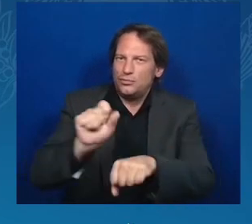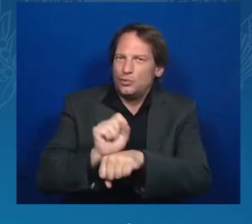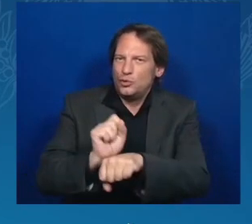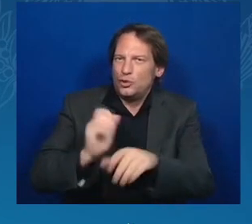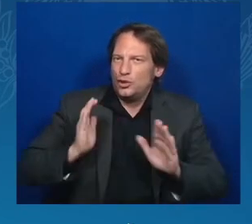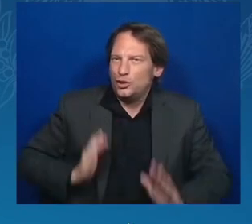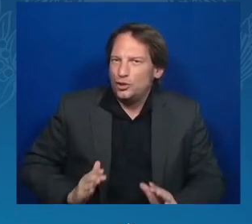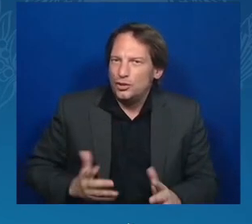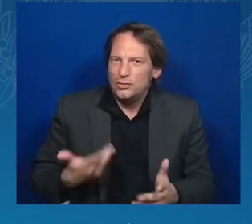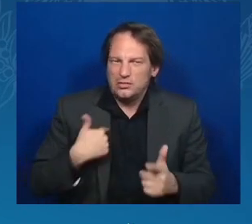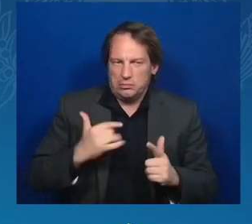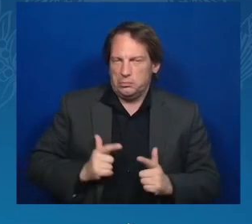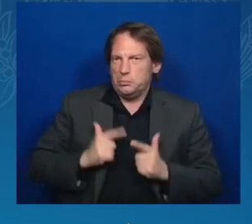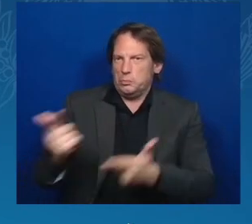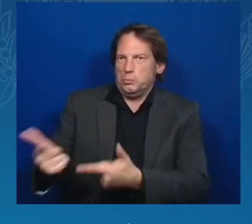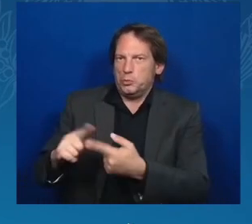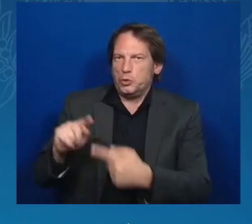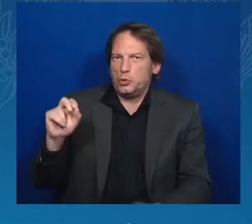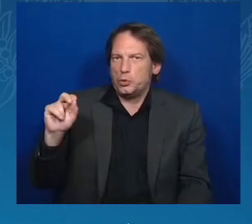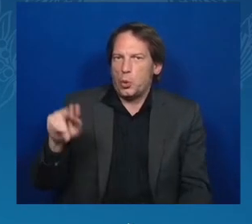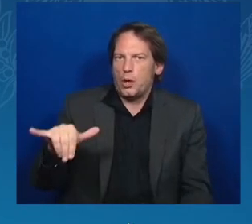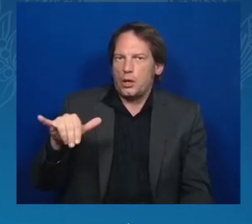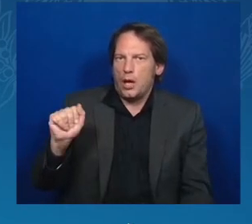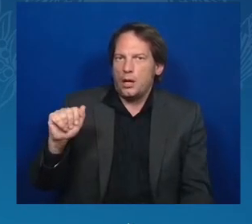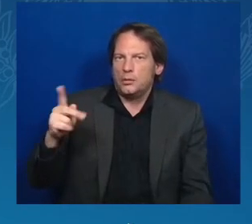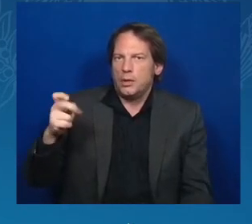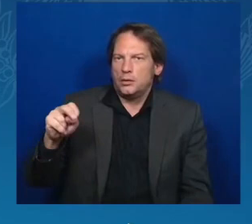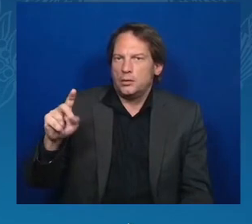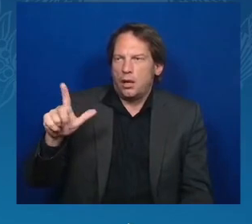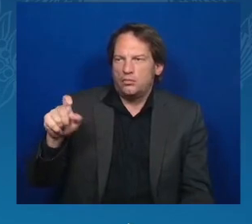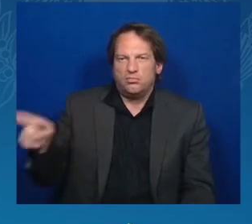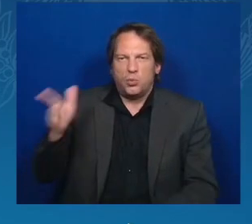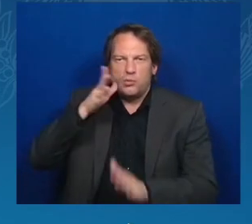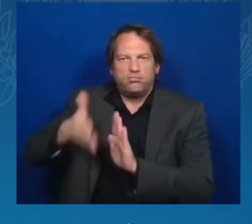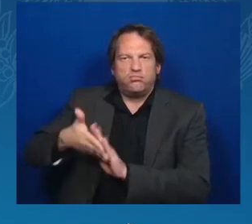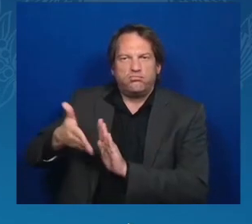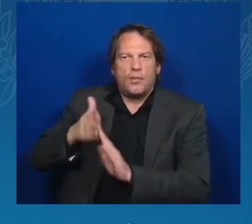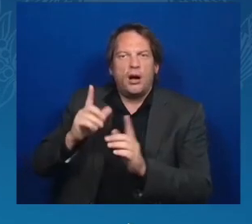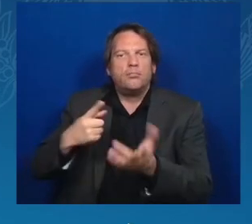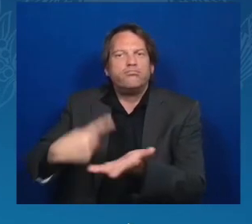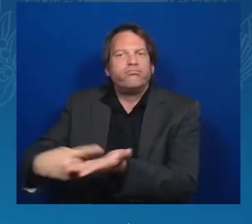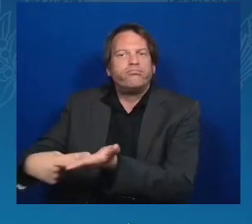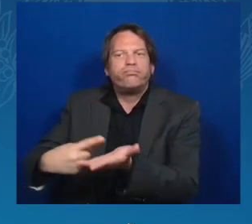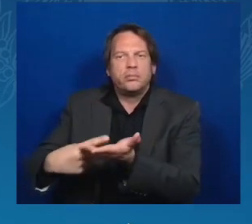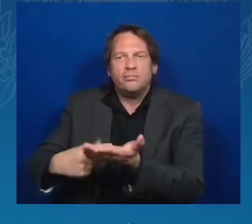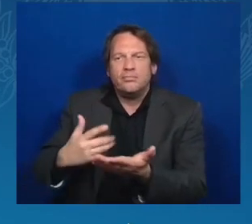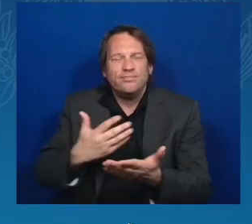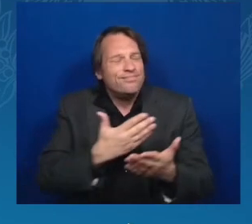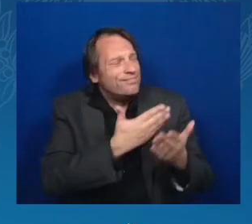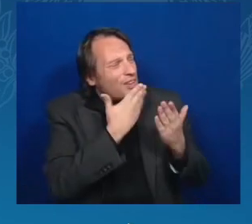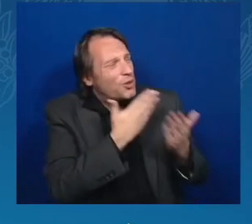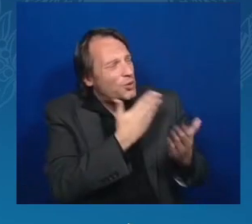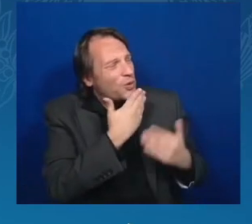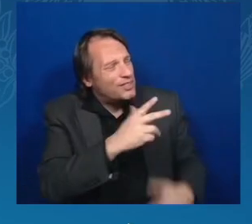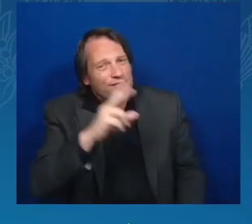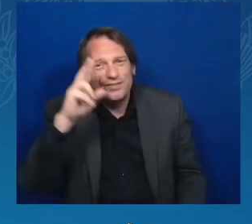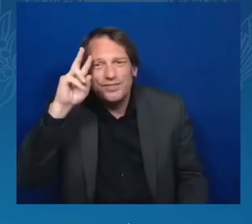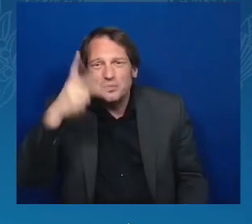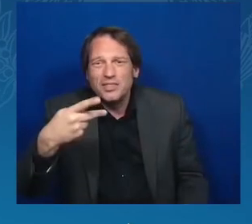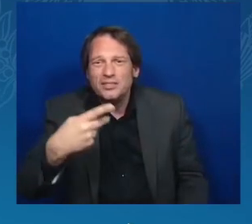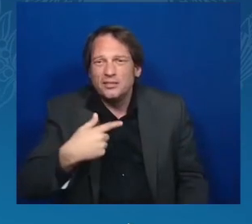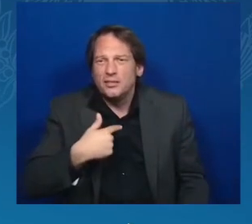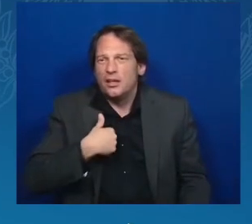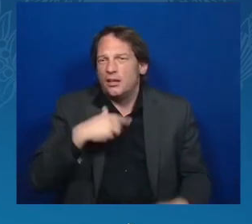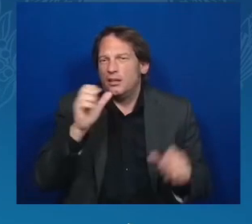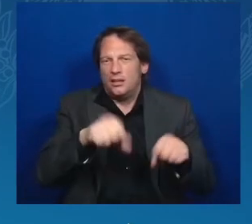I certainly echo your wonderful entry remarks to talk about how important our